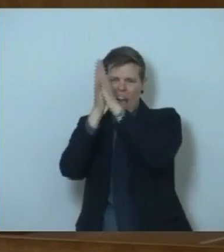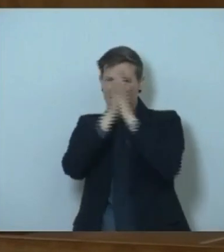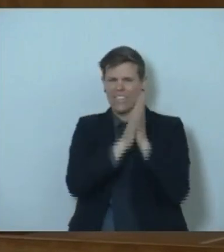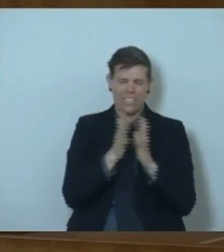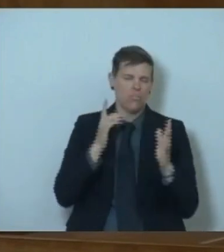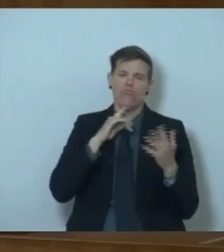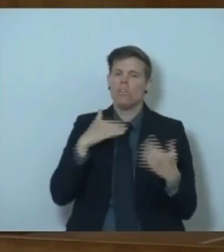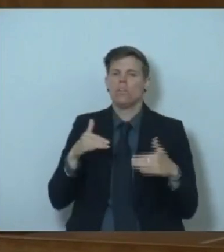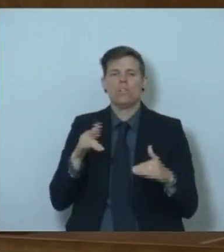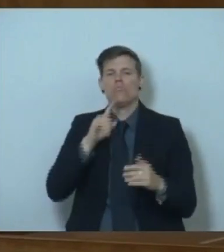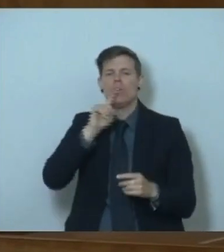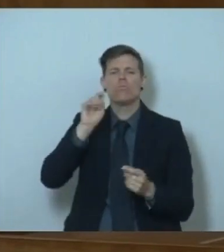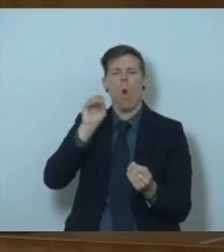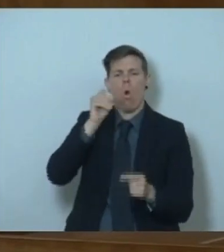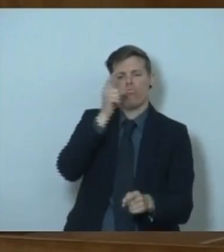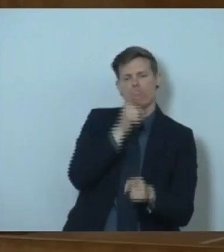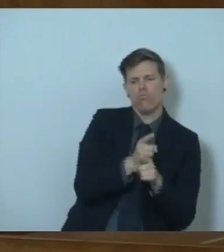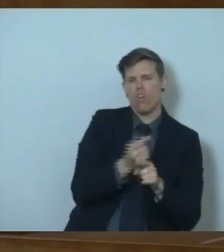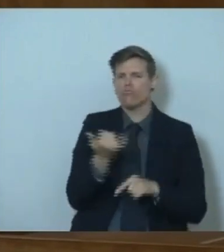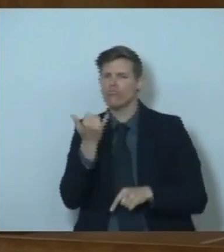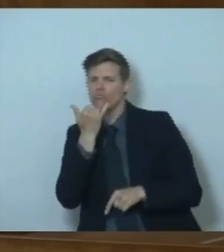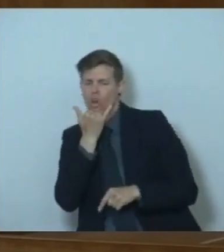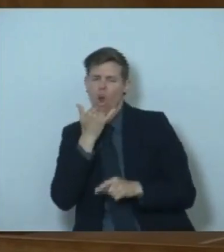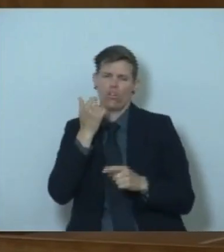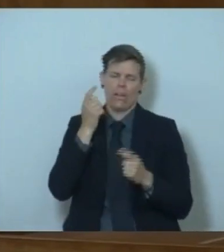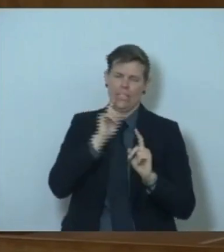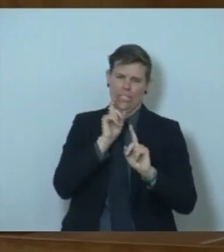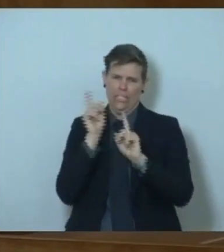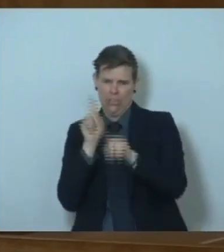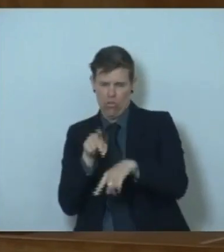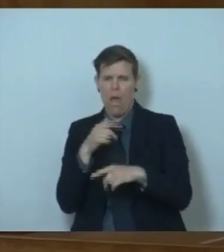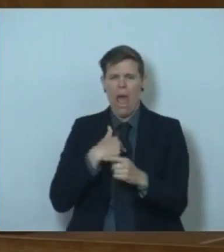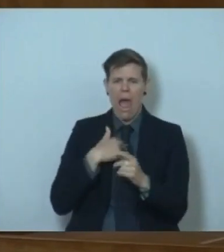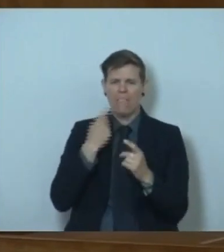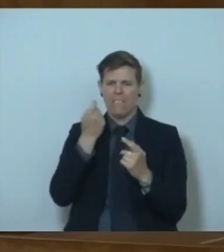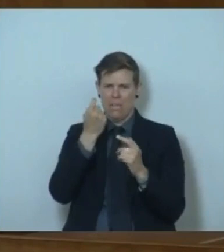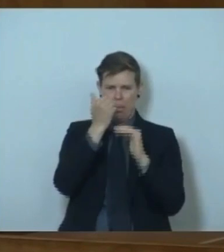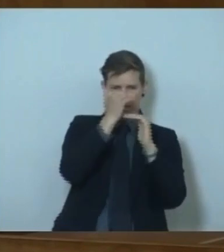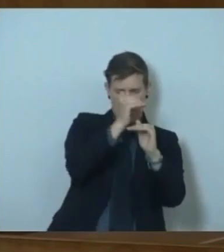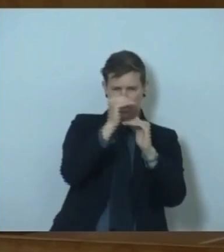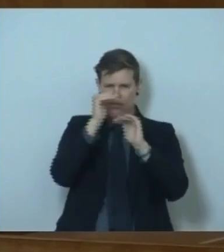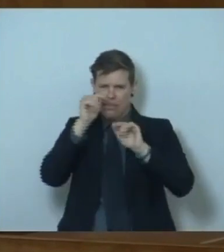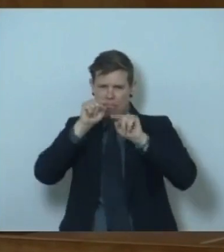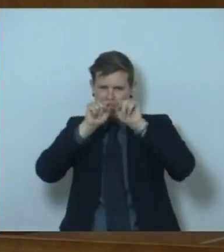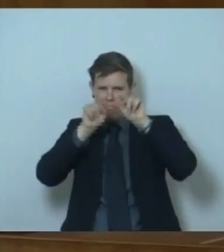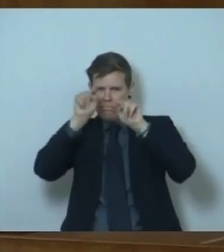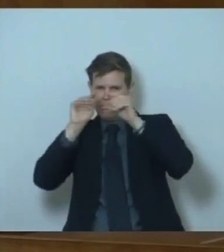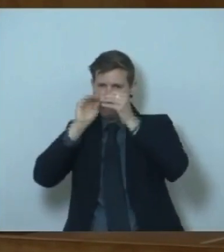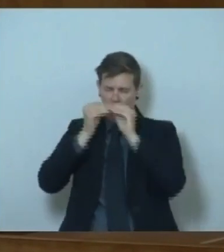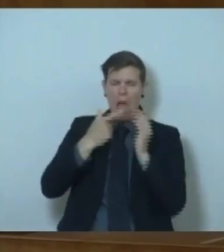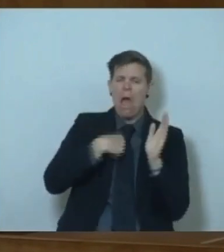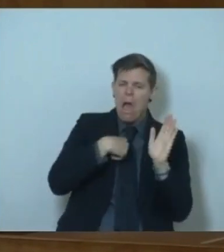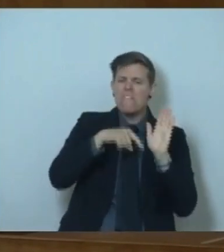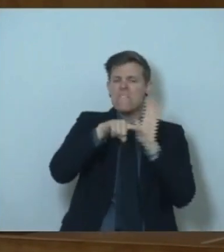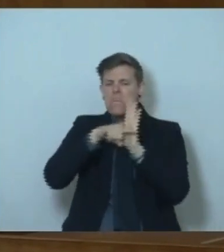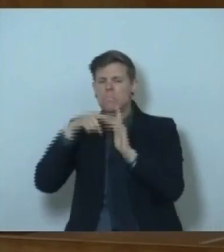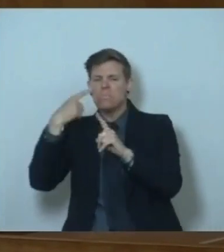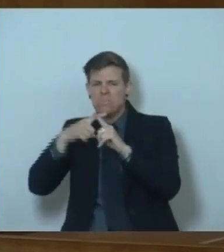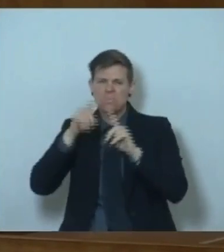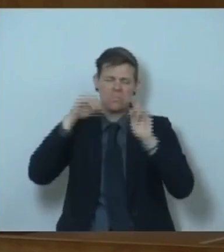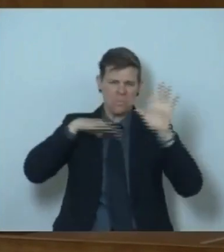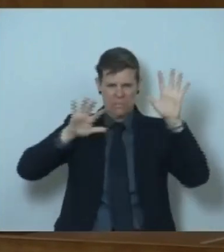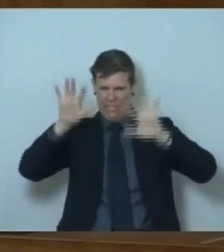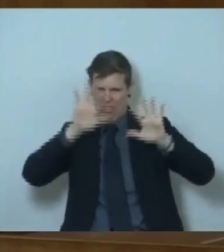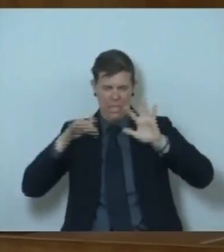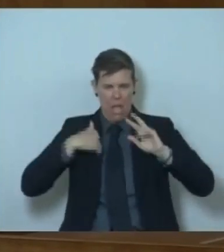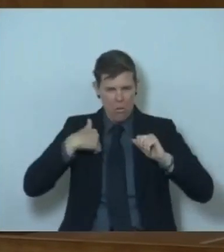one. Every cut point has advantages and disadvantages, and when we looked at the choices we had, that seemed to